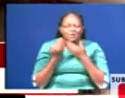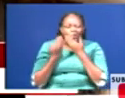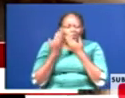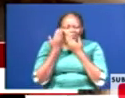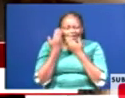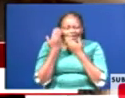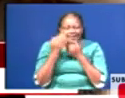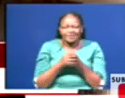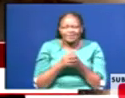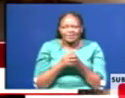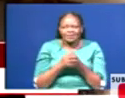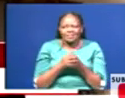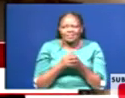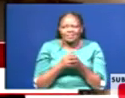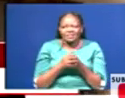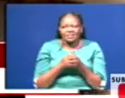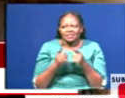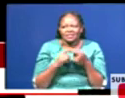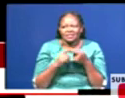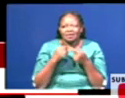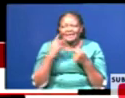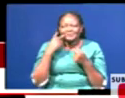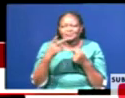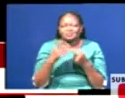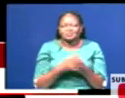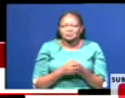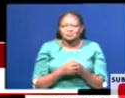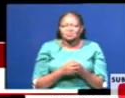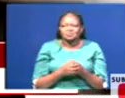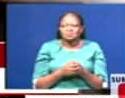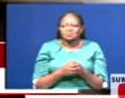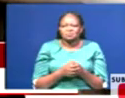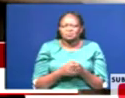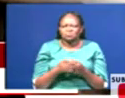if my eyes can be done, that operation, I can regain my sight.